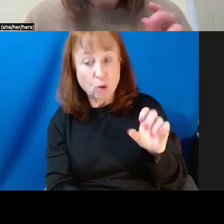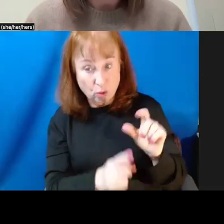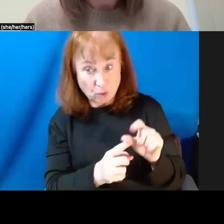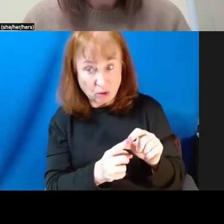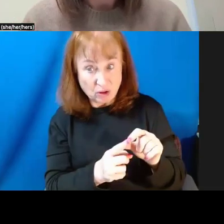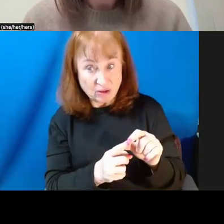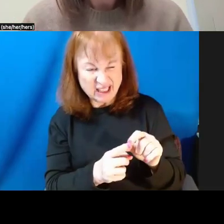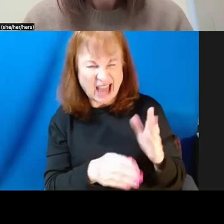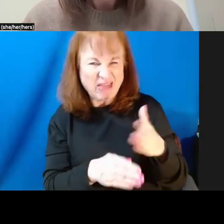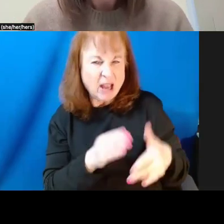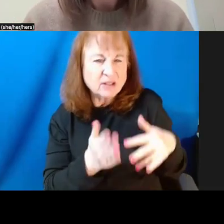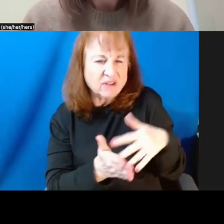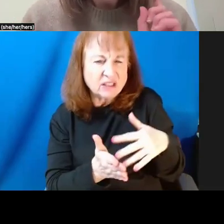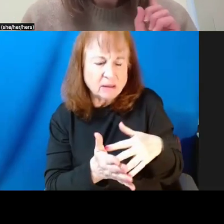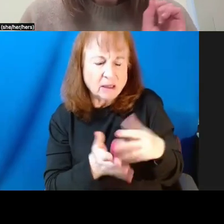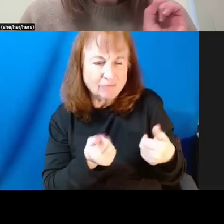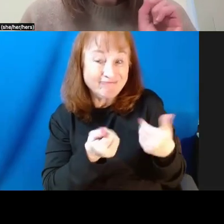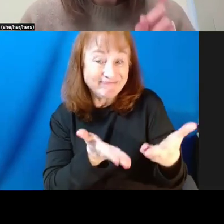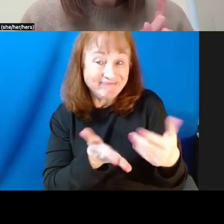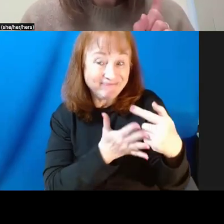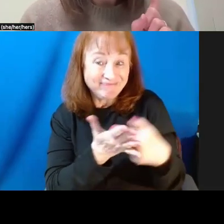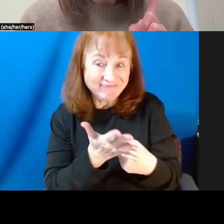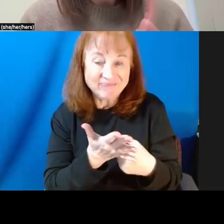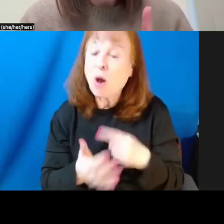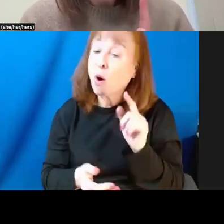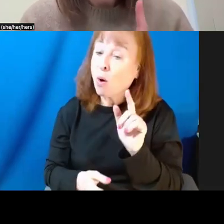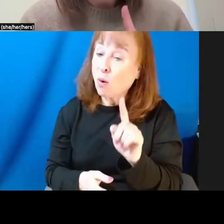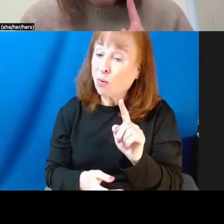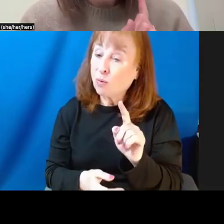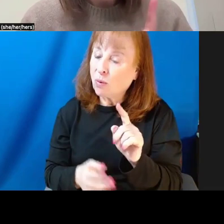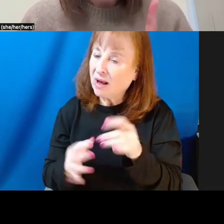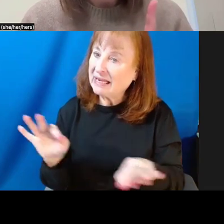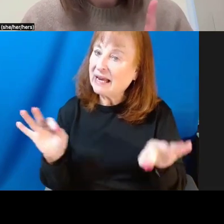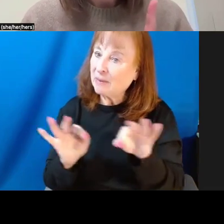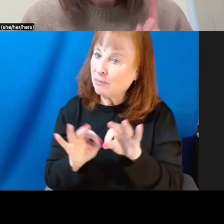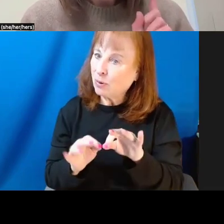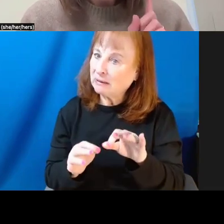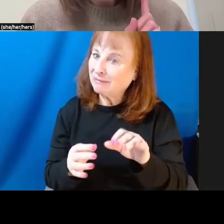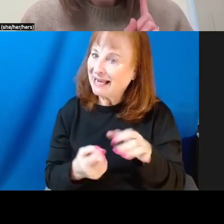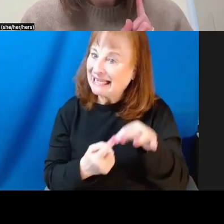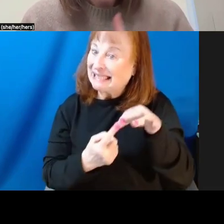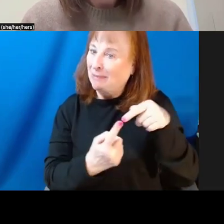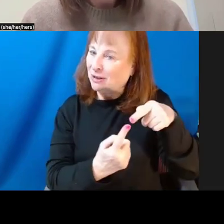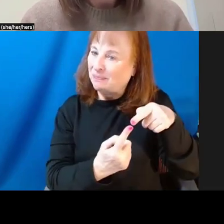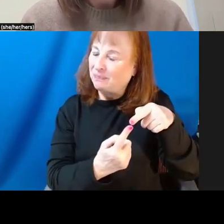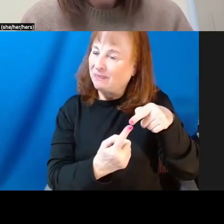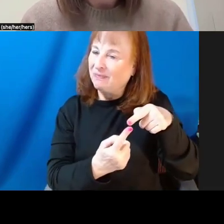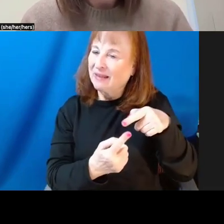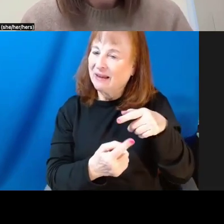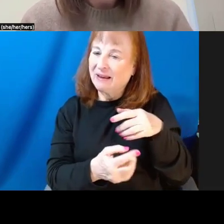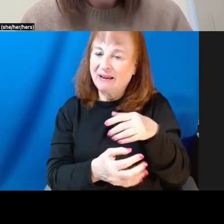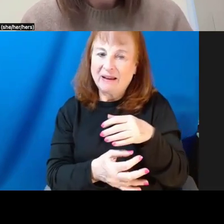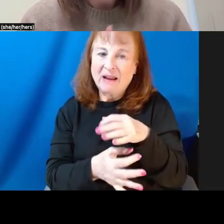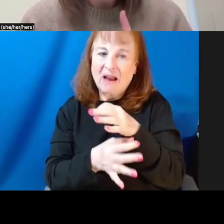end of the study. There was one very important exception, which was the Friedogen and